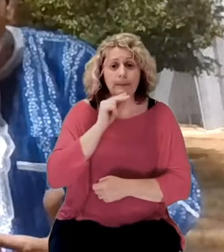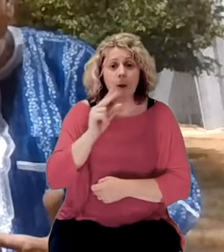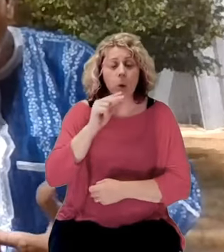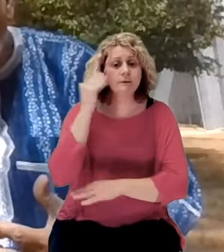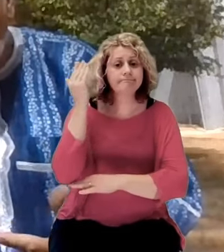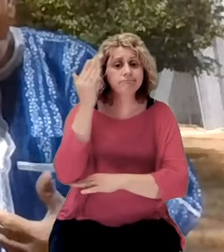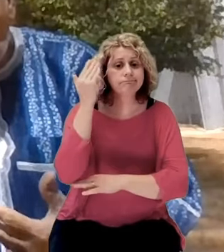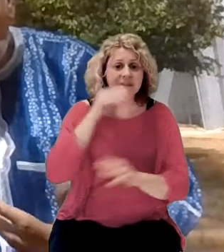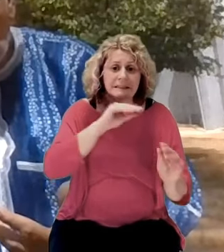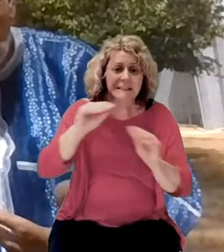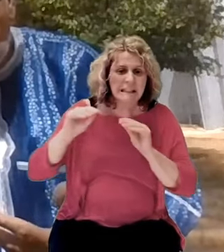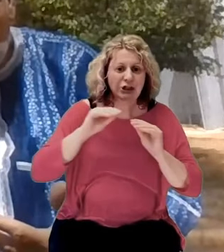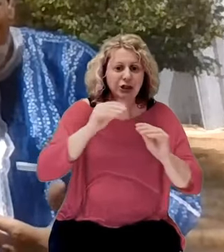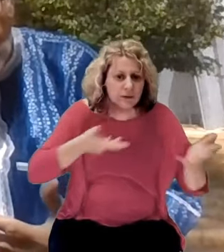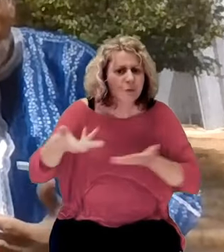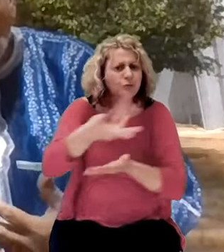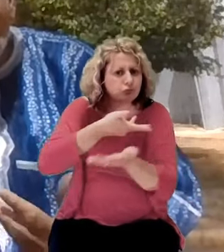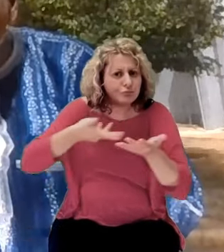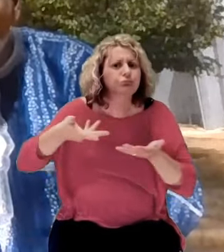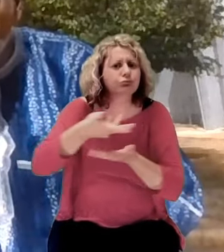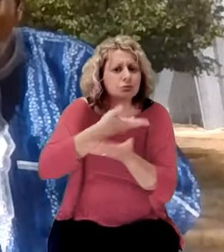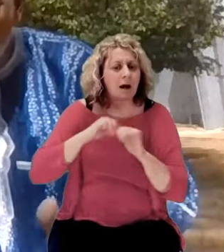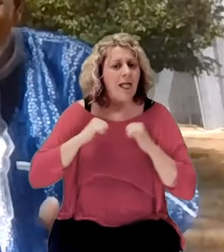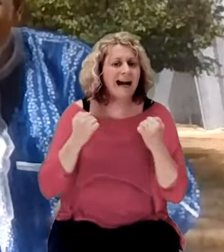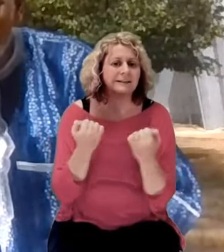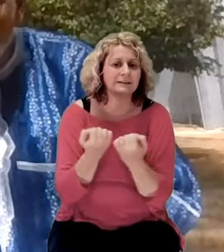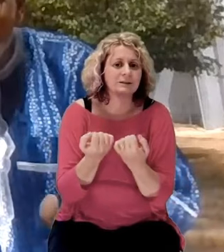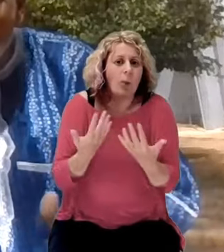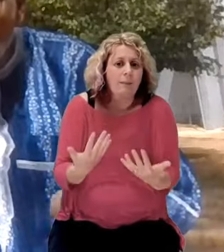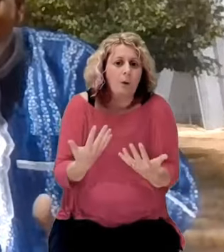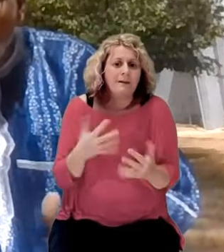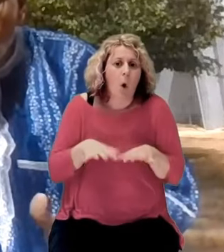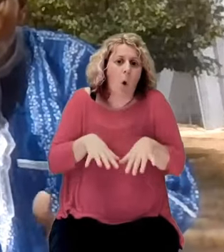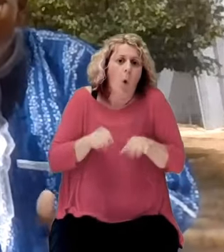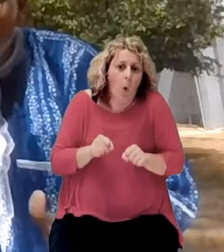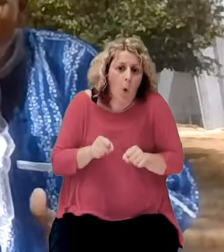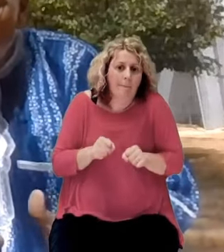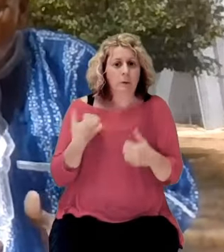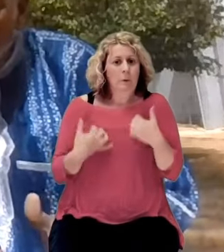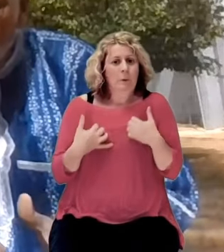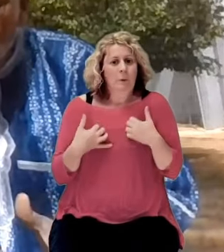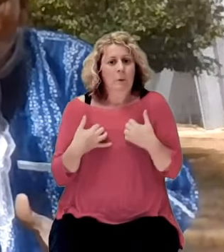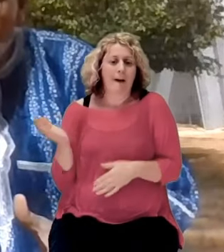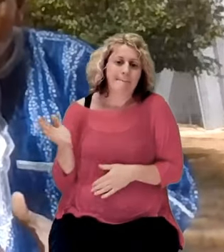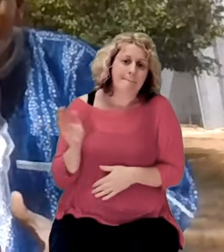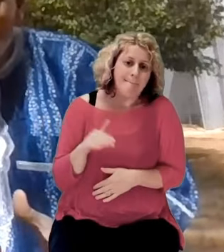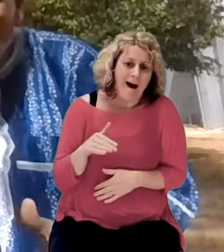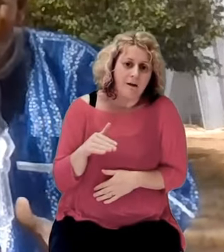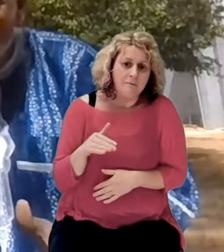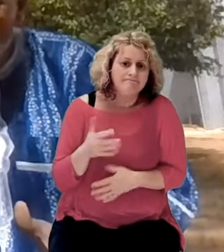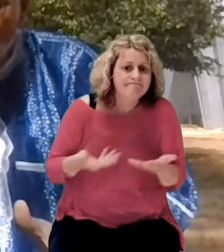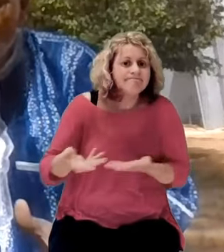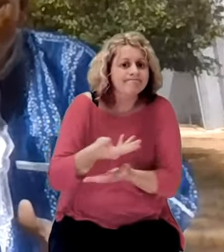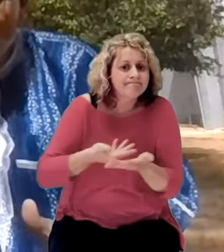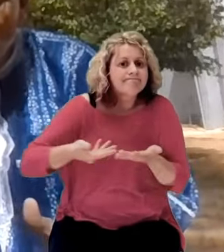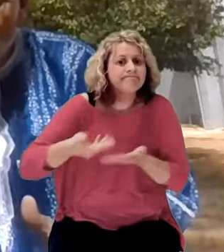on that oral teaching and classroom interaction. And so we're looking forward to being able to be back